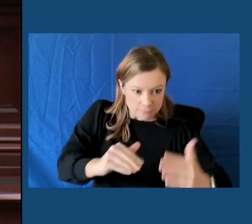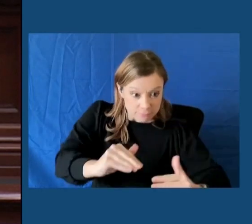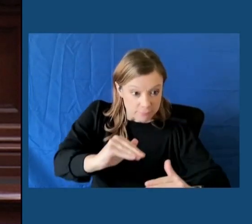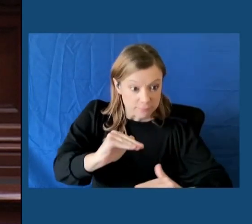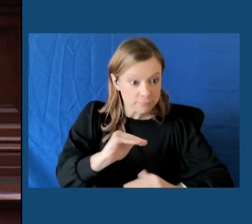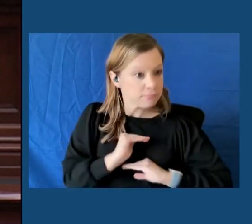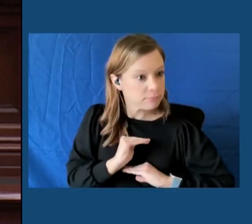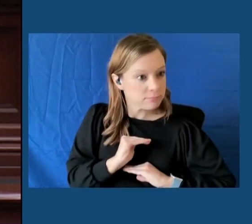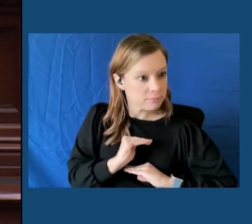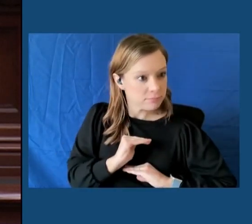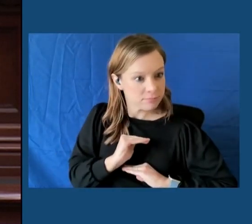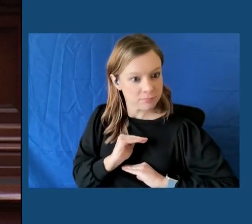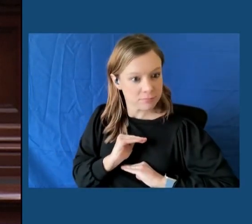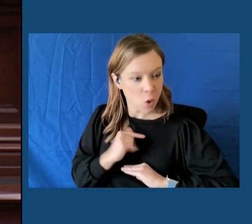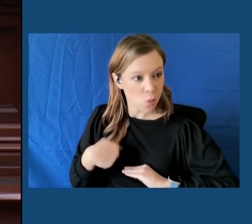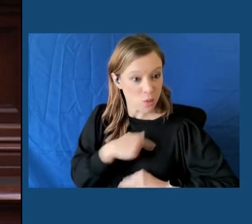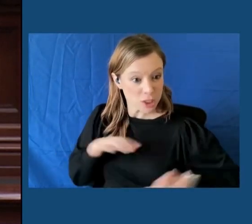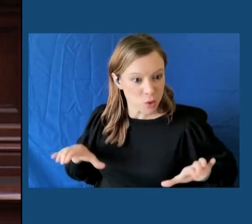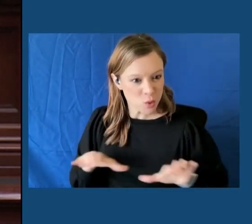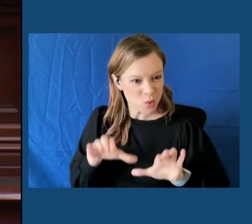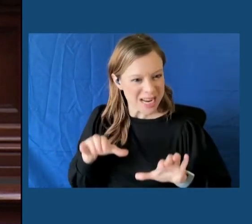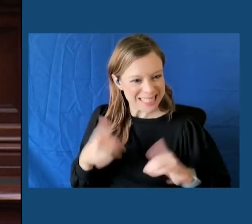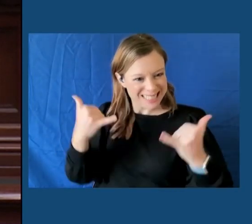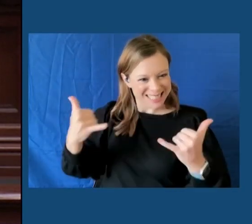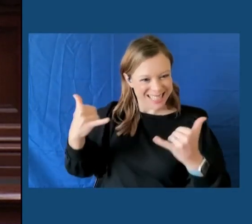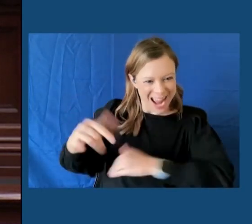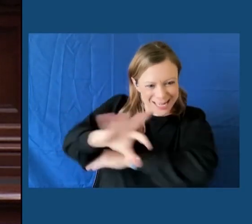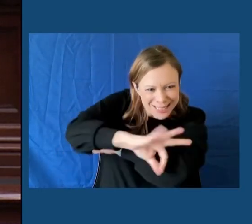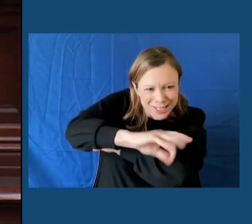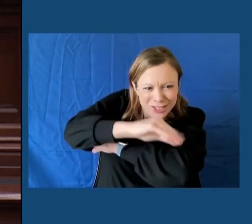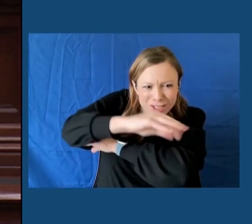is the dawning of a new day.